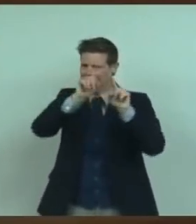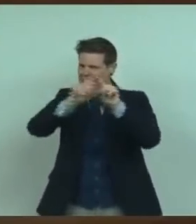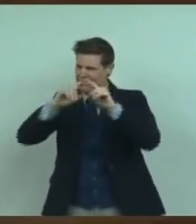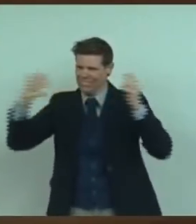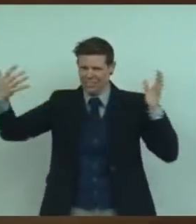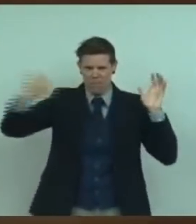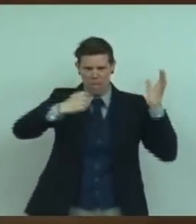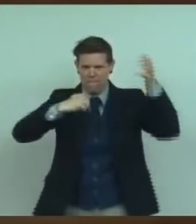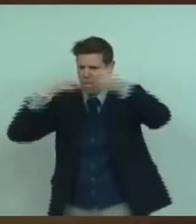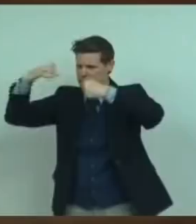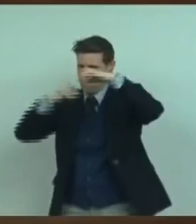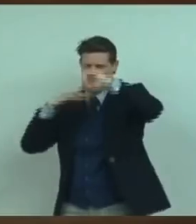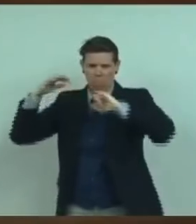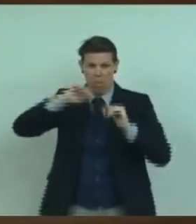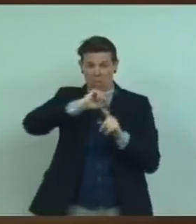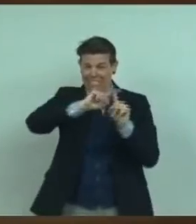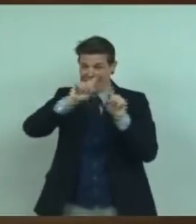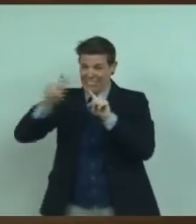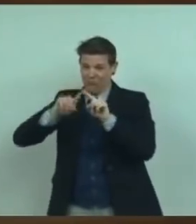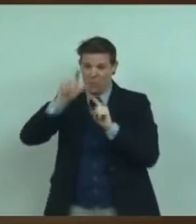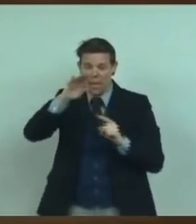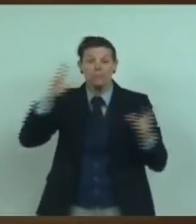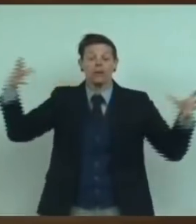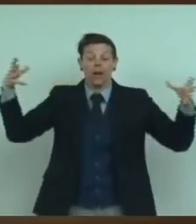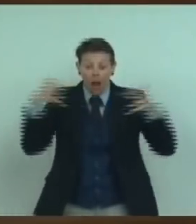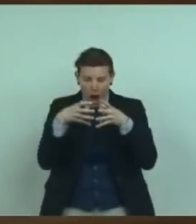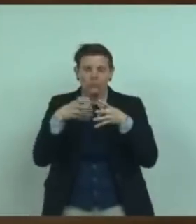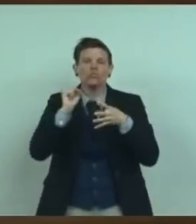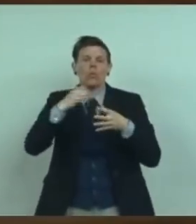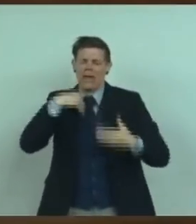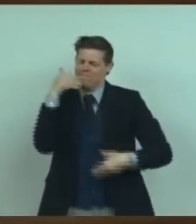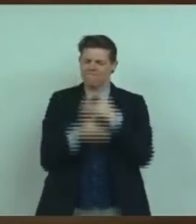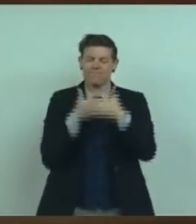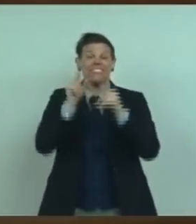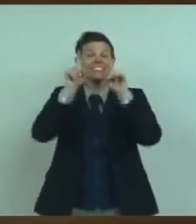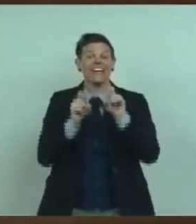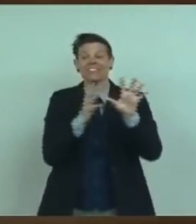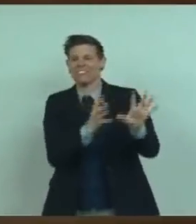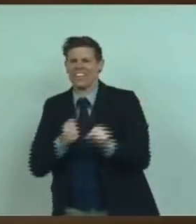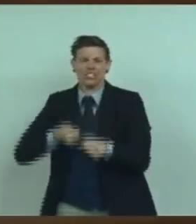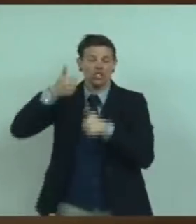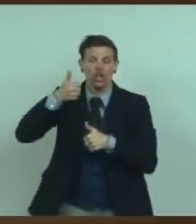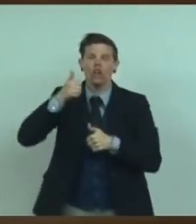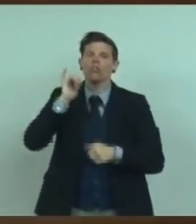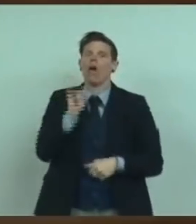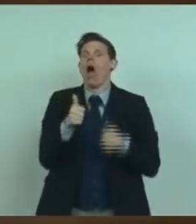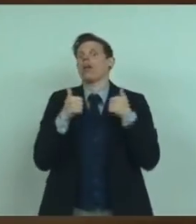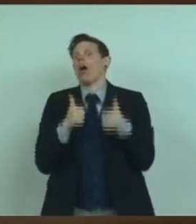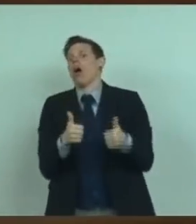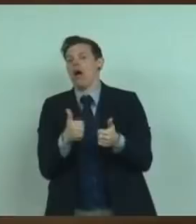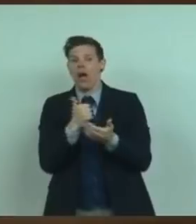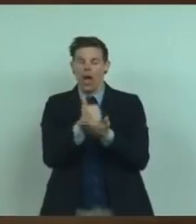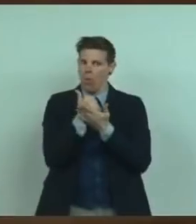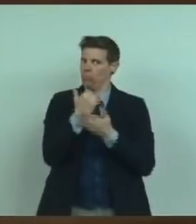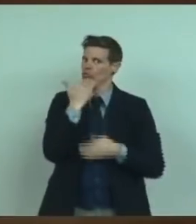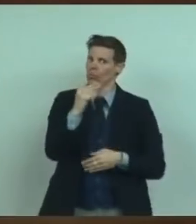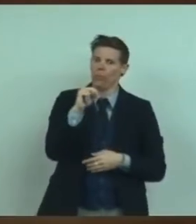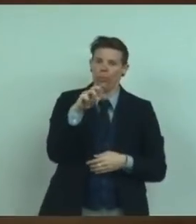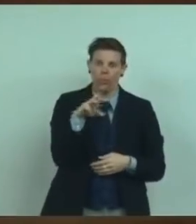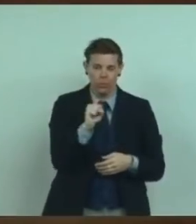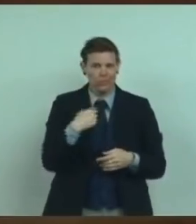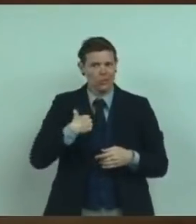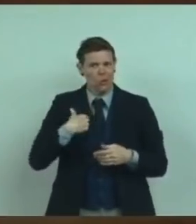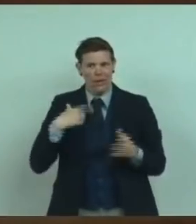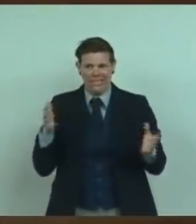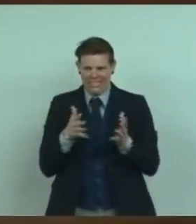work to begin testing. So these are all good things, and we continue to encourage people who need to be tested to come out to any of the